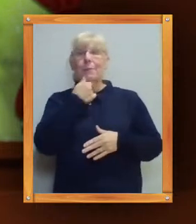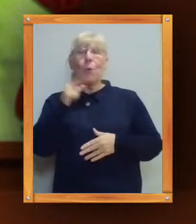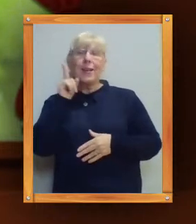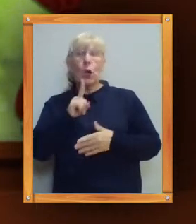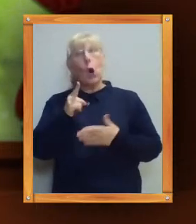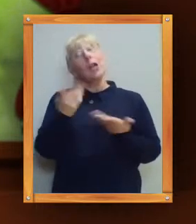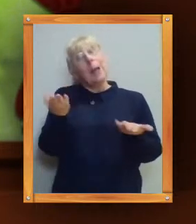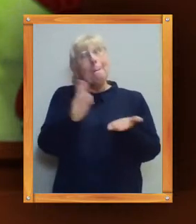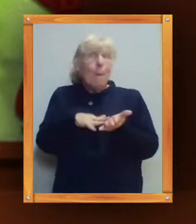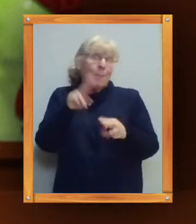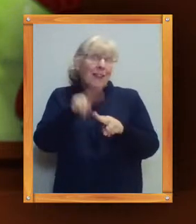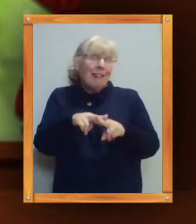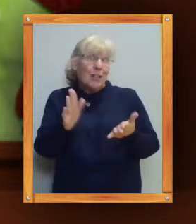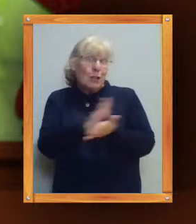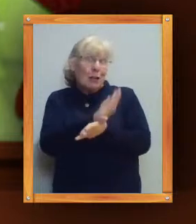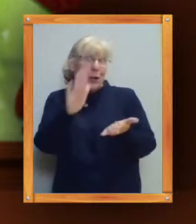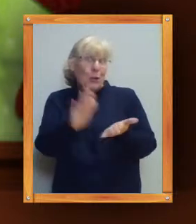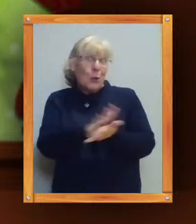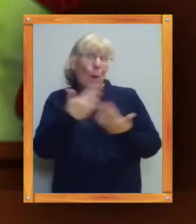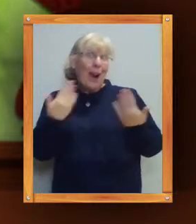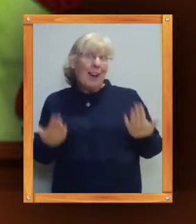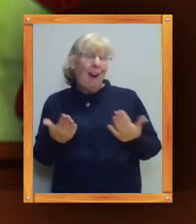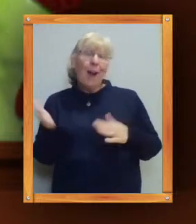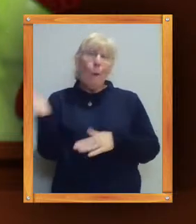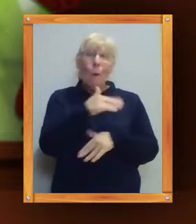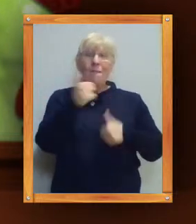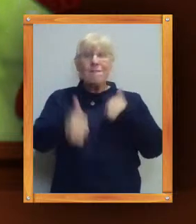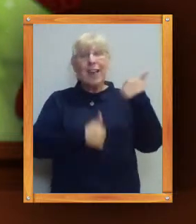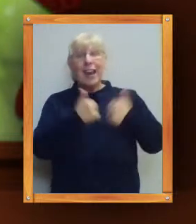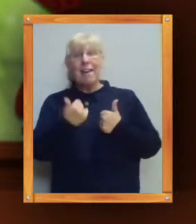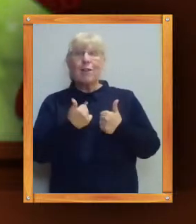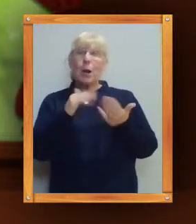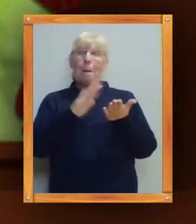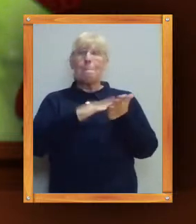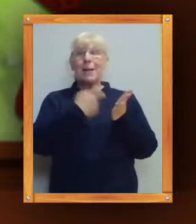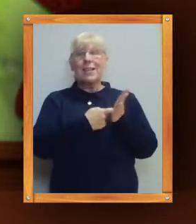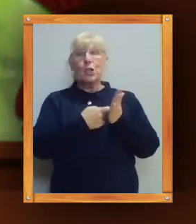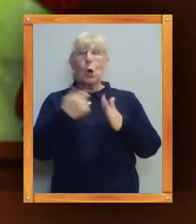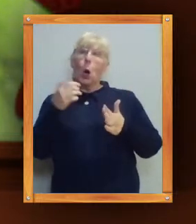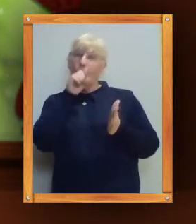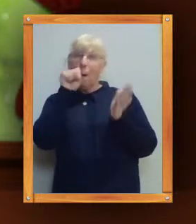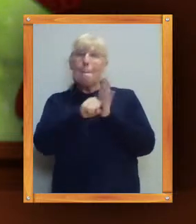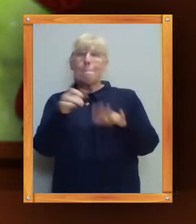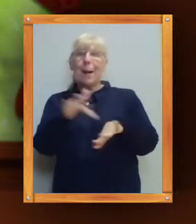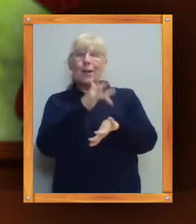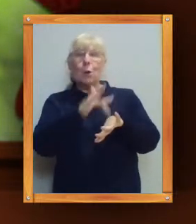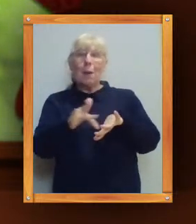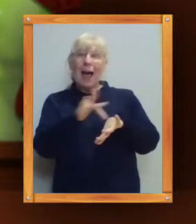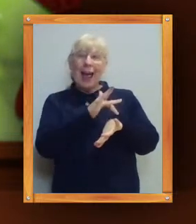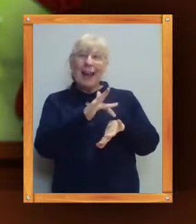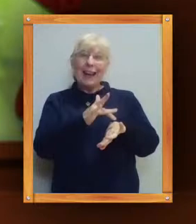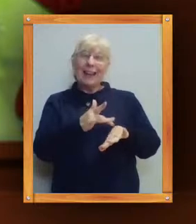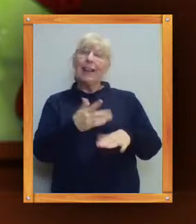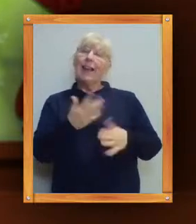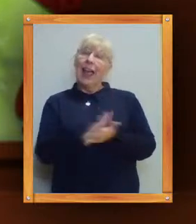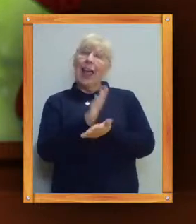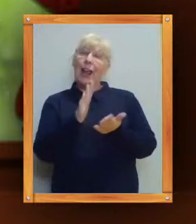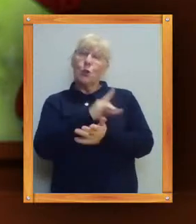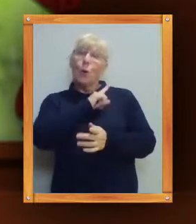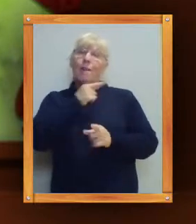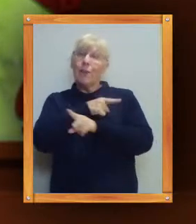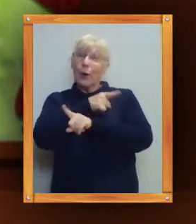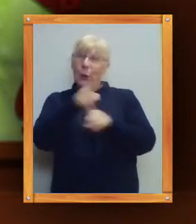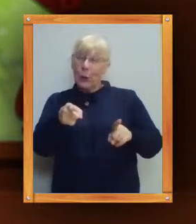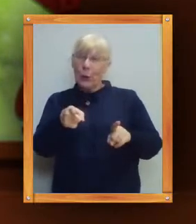and dads as well. It's everybody's favourite Mr. Panto. Enjoy this, especially for you tonight, Randalstown, for